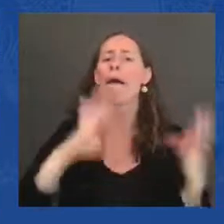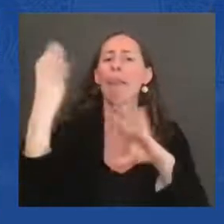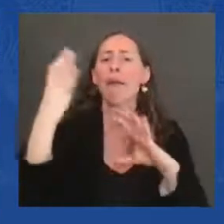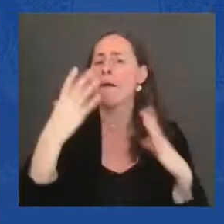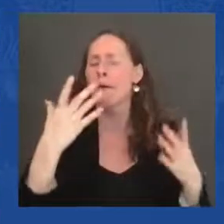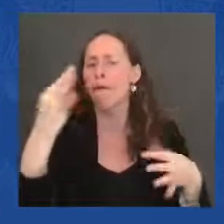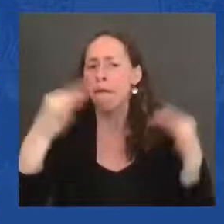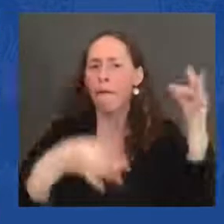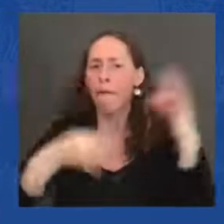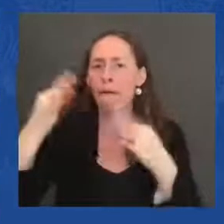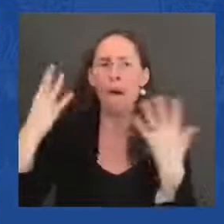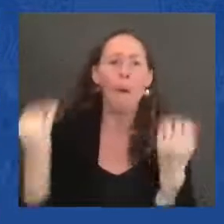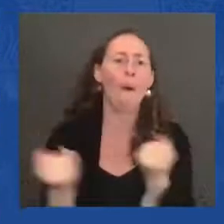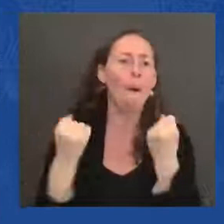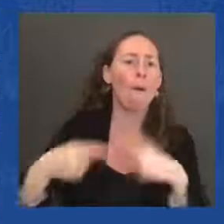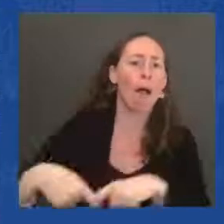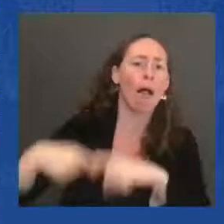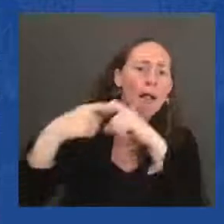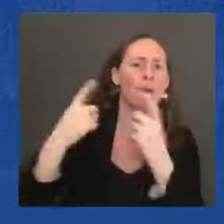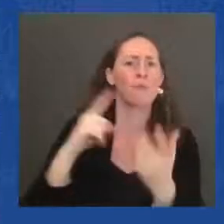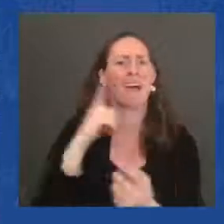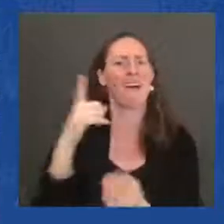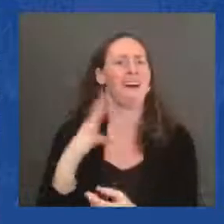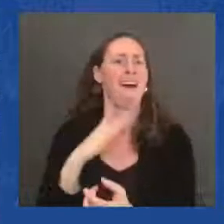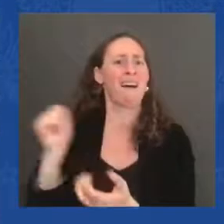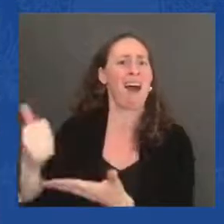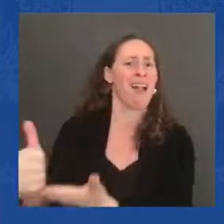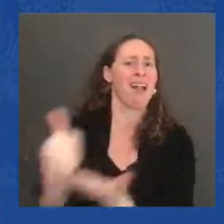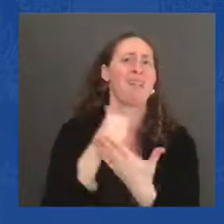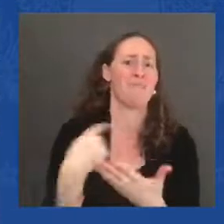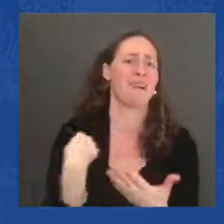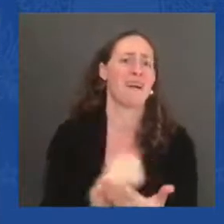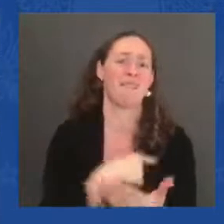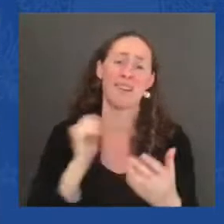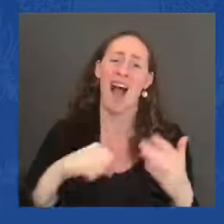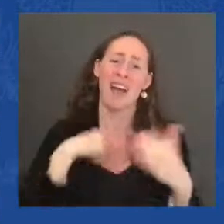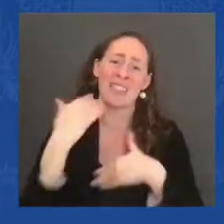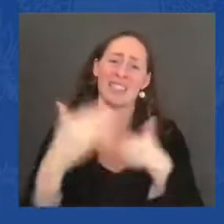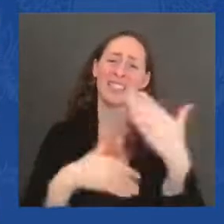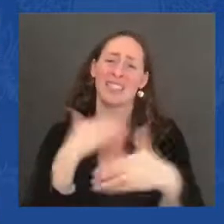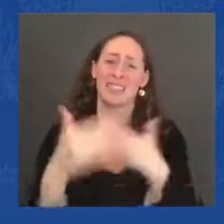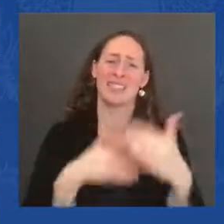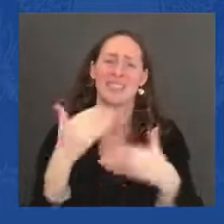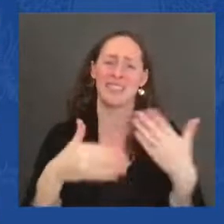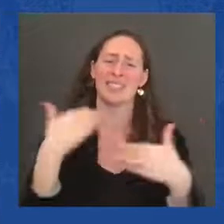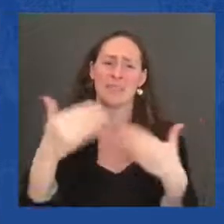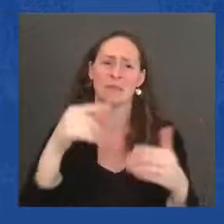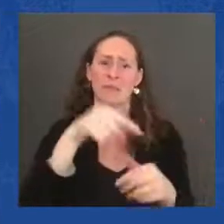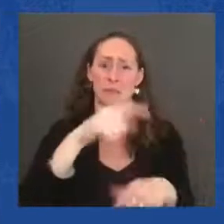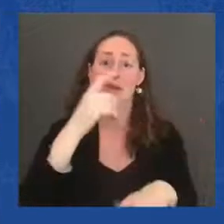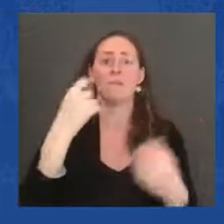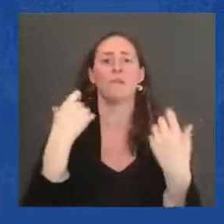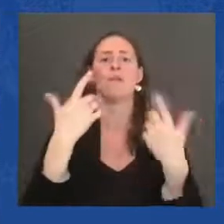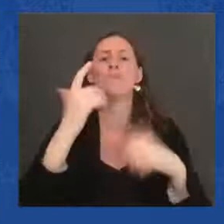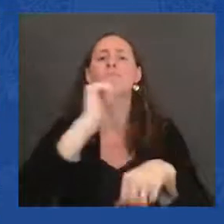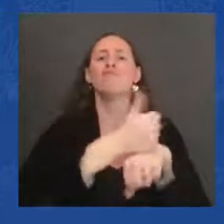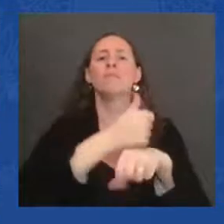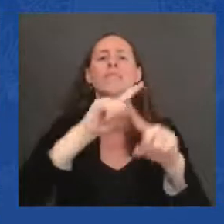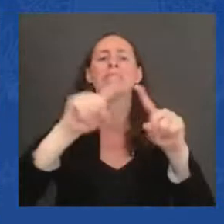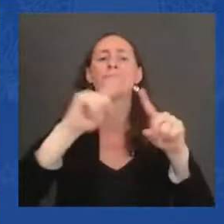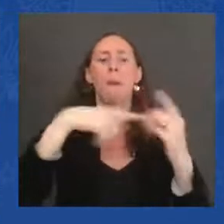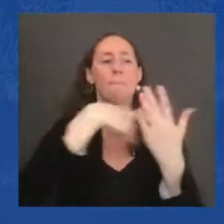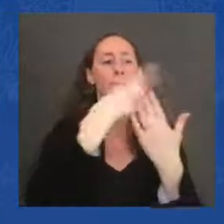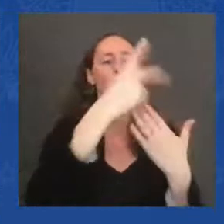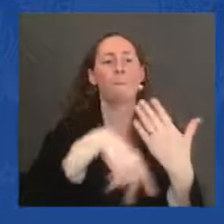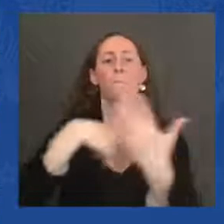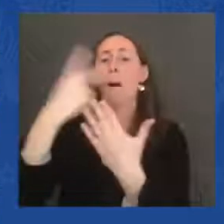implemented so that we are not endangering these firefighters when we put them out there, because we've got forests or even